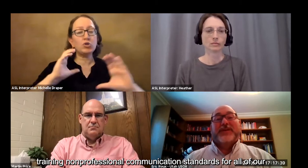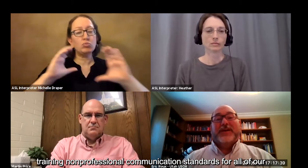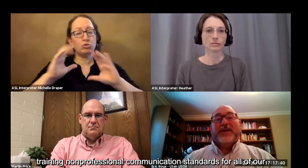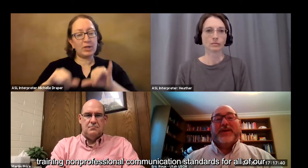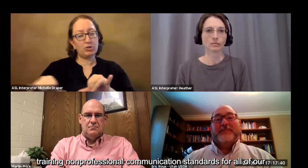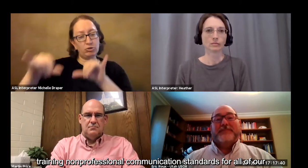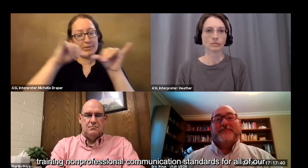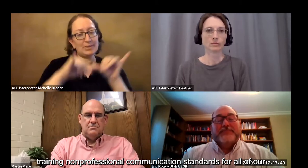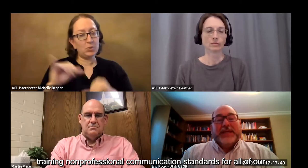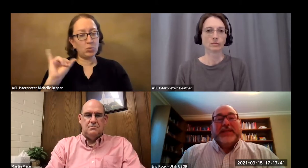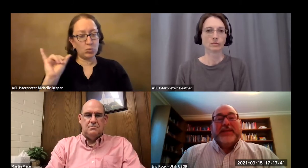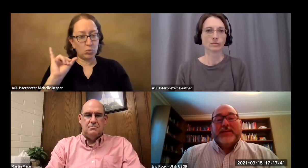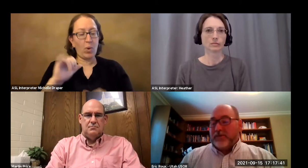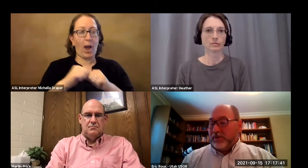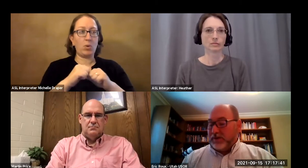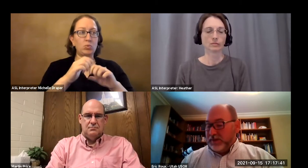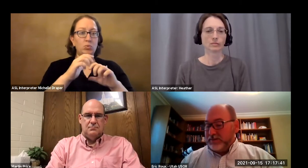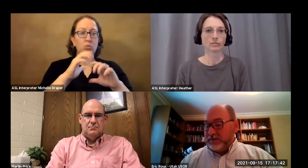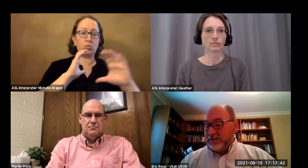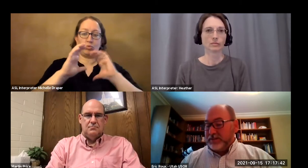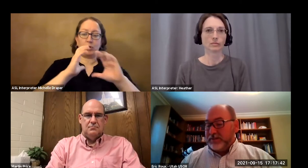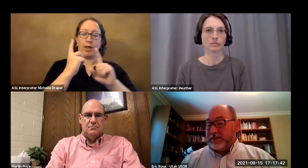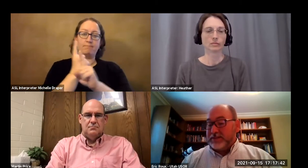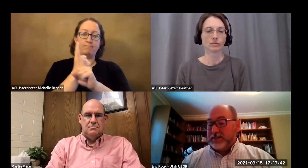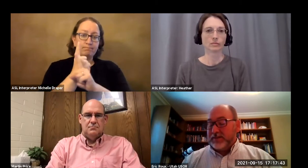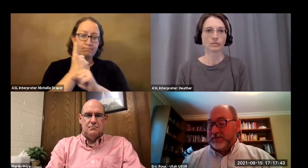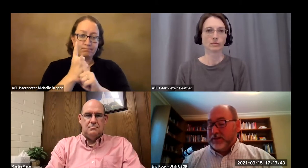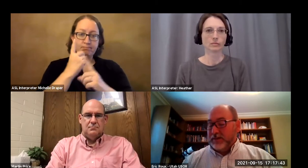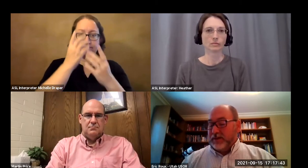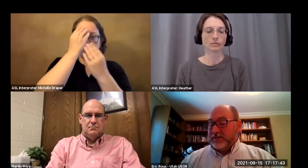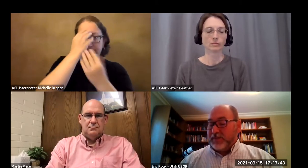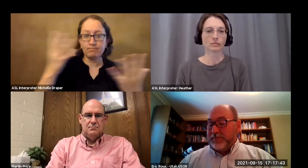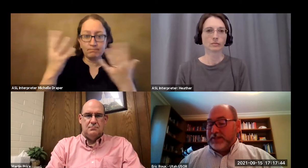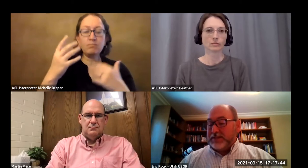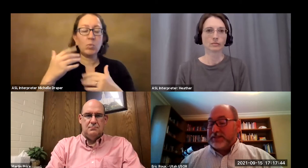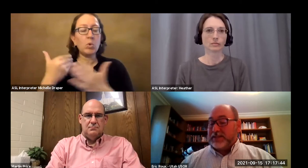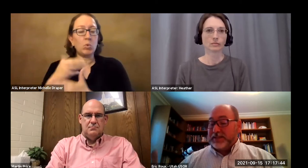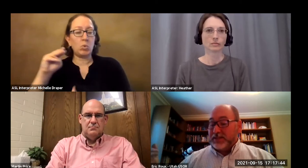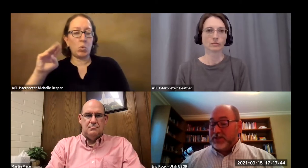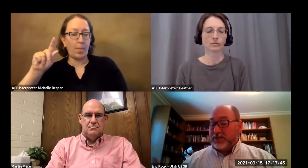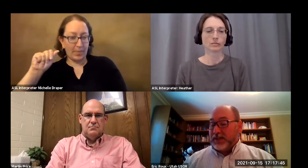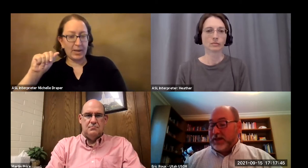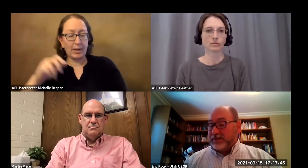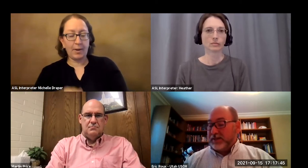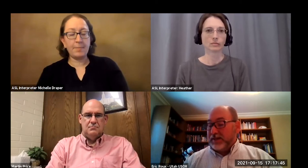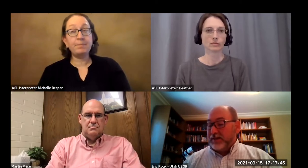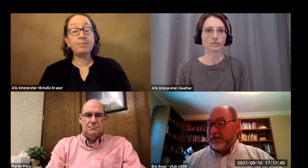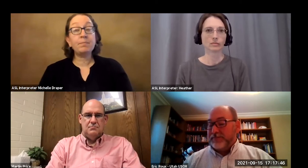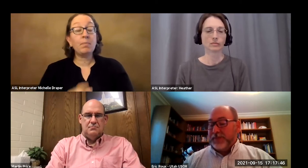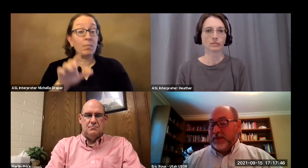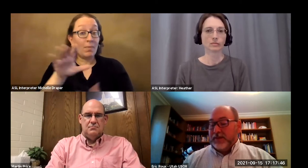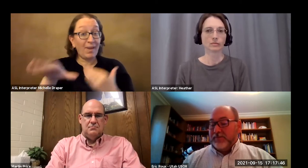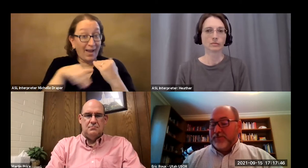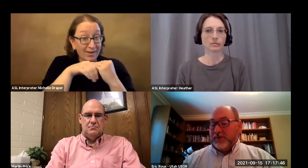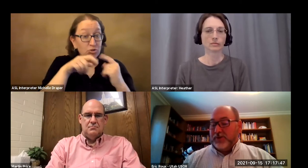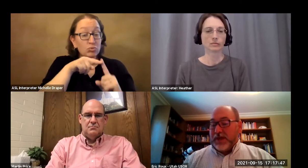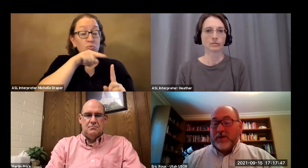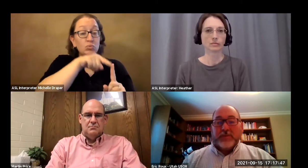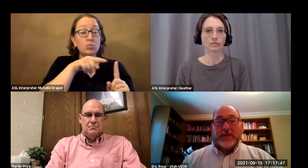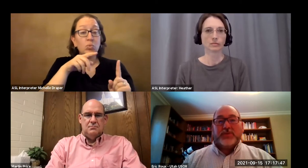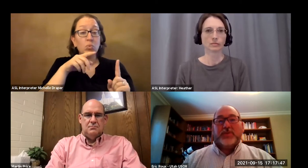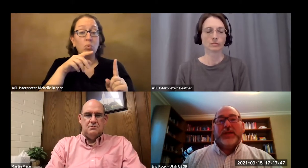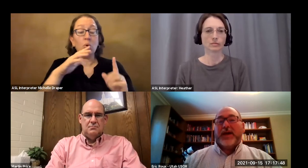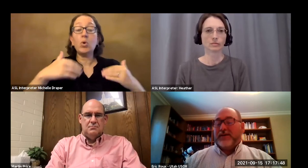different media that we're going to be using. So that's some of the basics. In addition to that, for